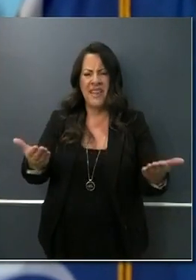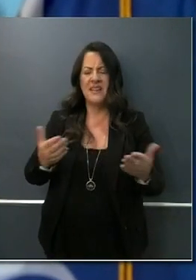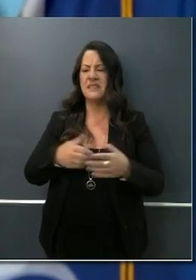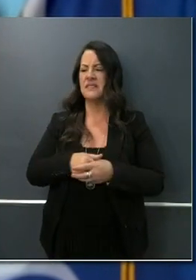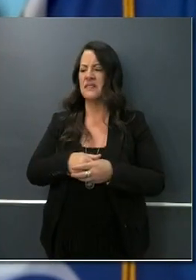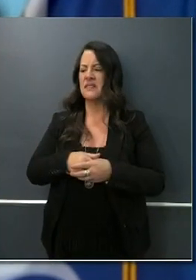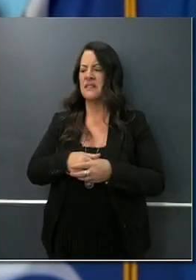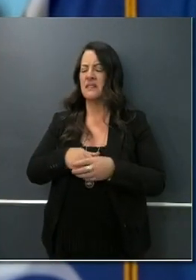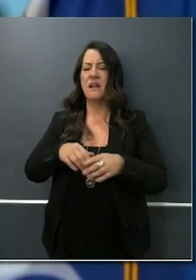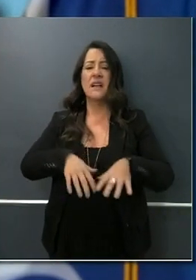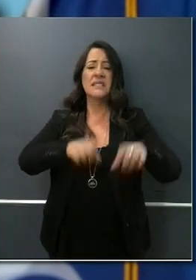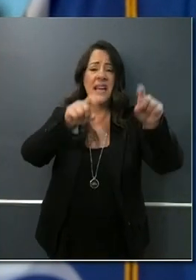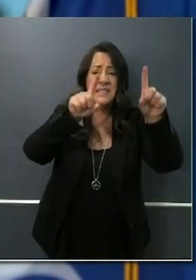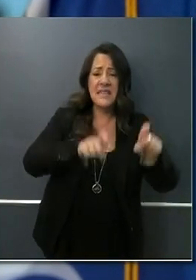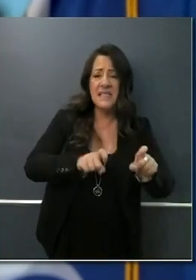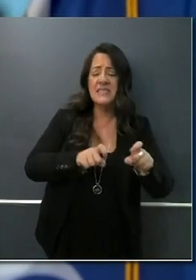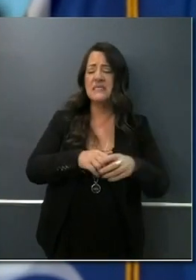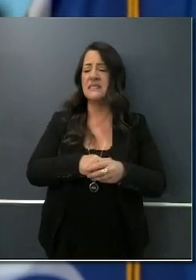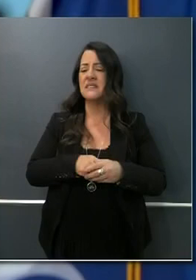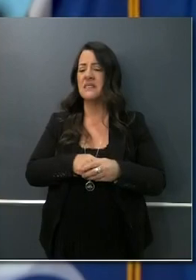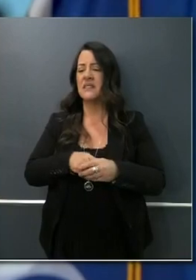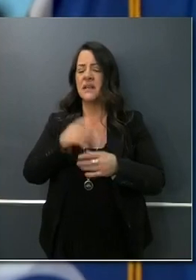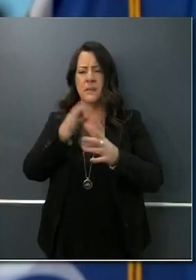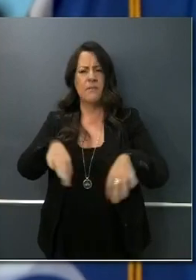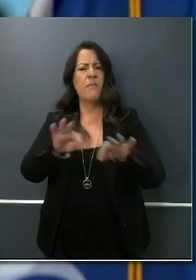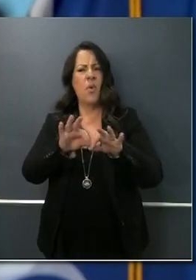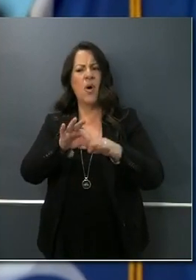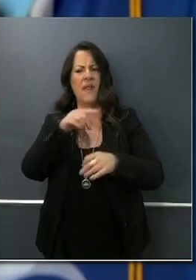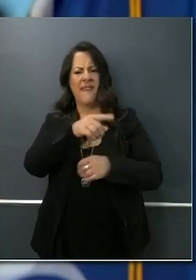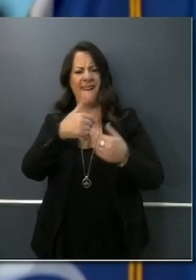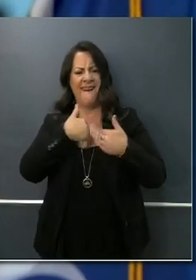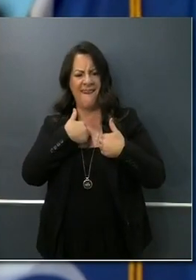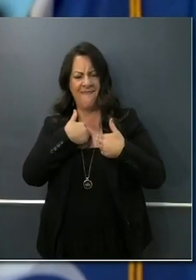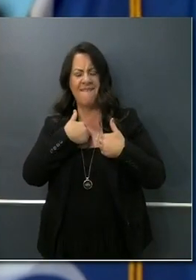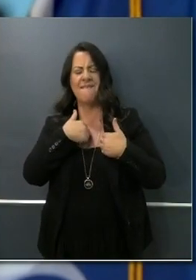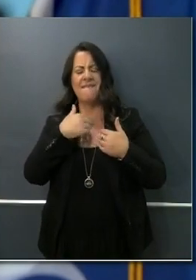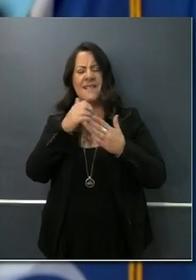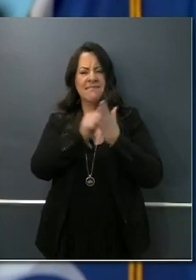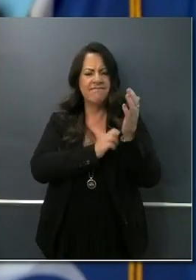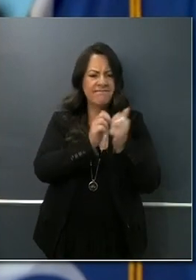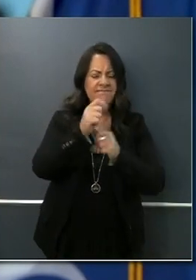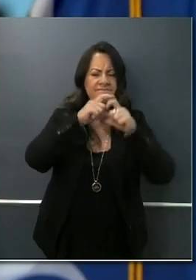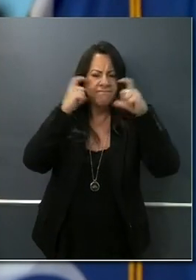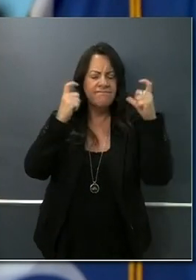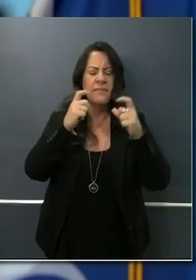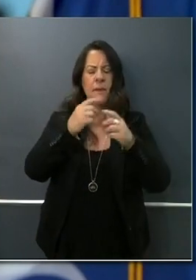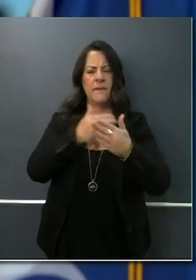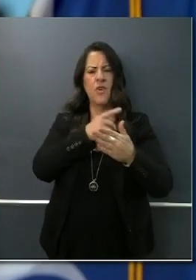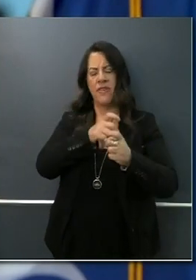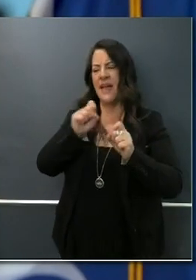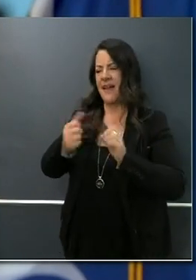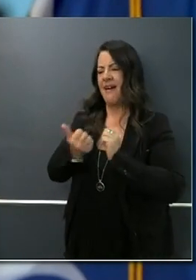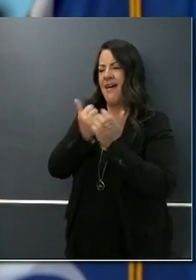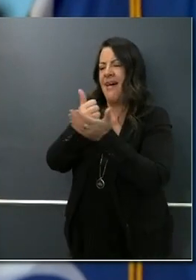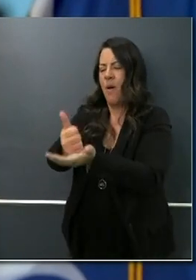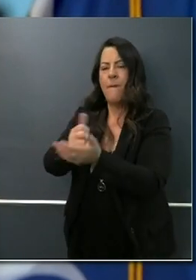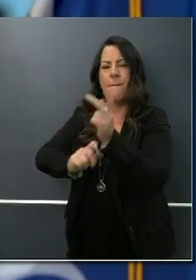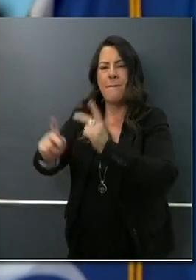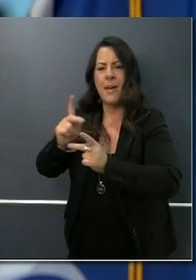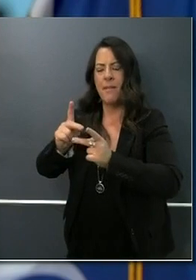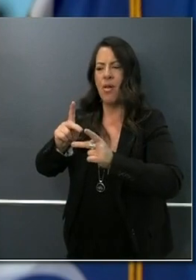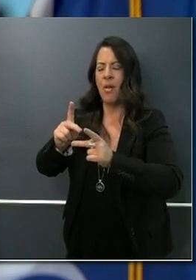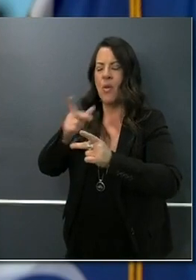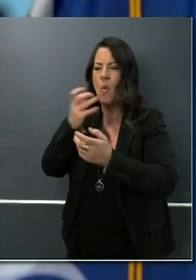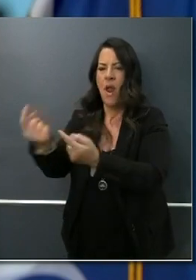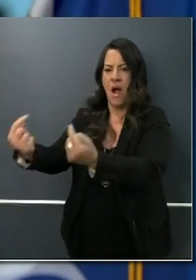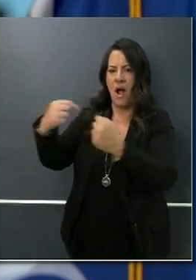the appropriate amount of personal protective equipment. And so that's why we continue to work so aggressively to make sure we get these masks